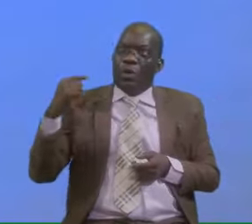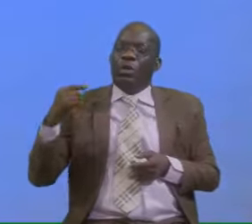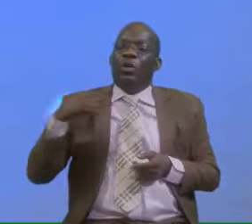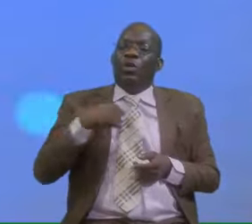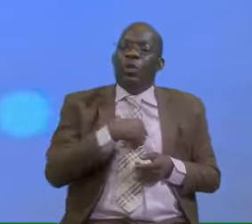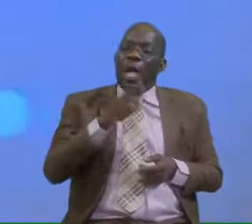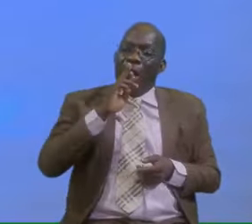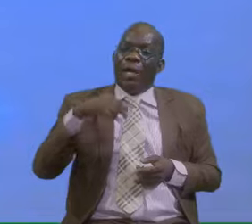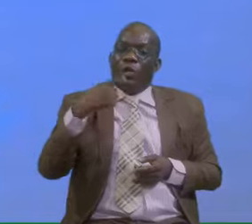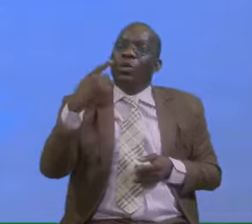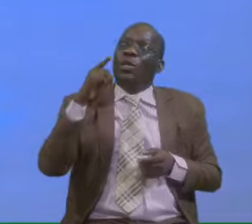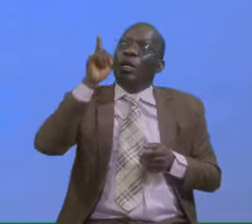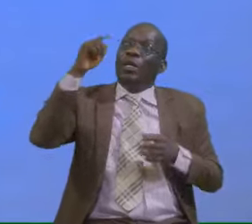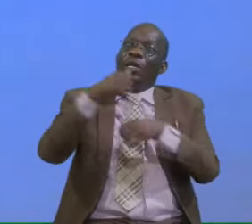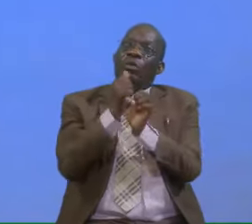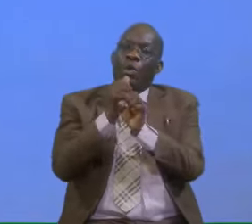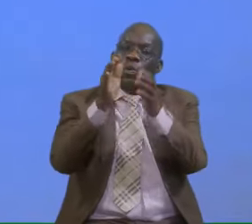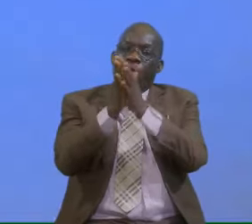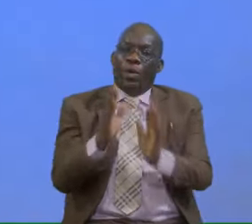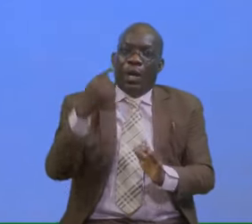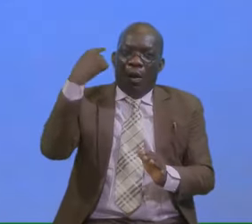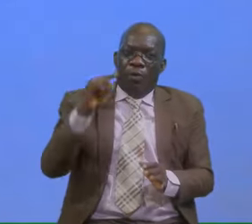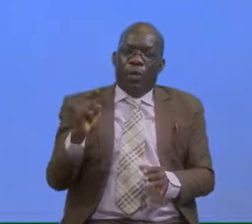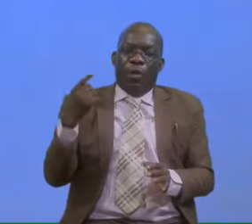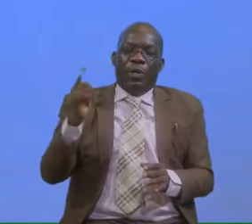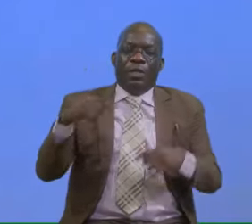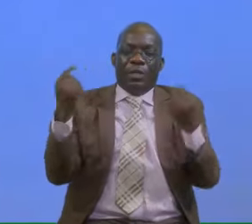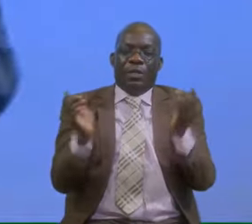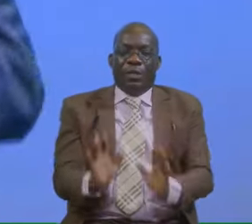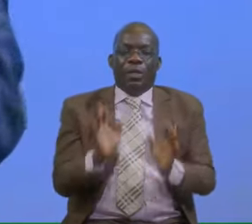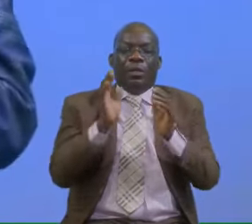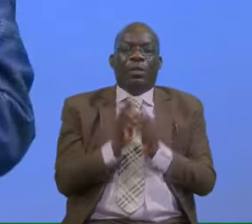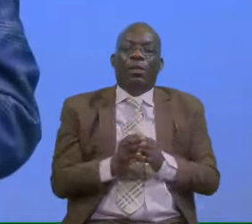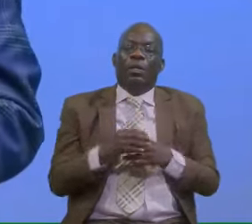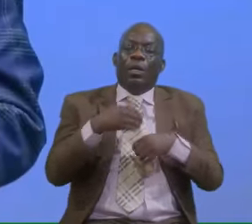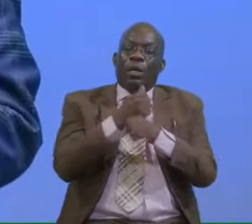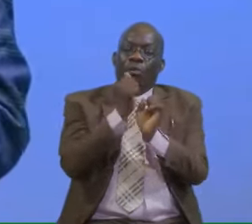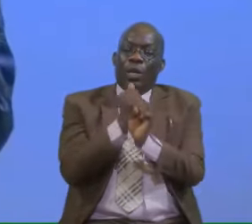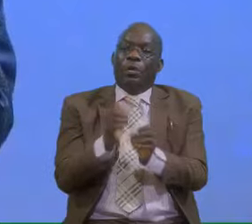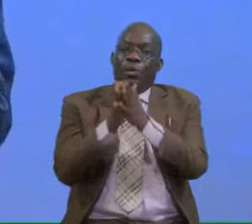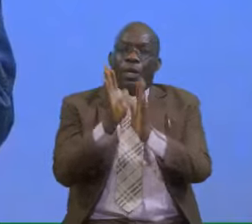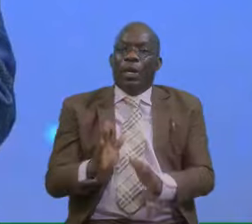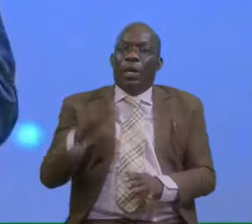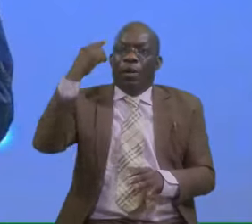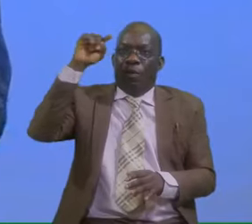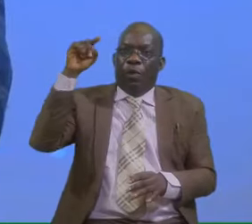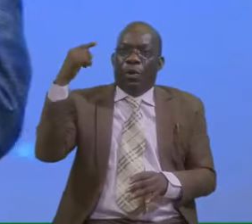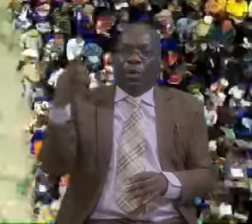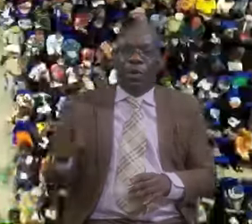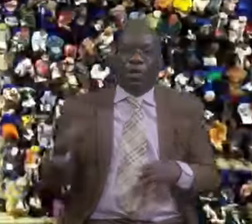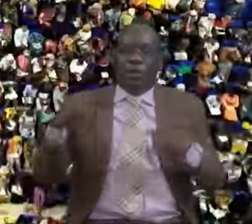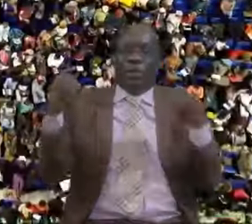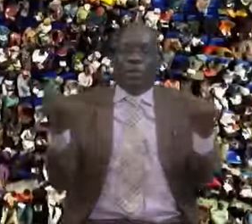made intercession for the transgressors. Made intercession for